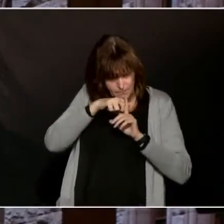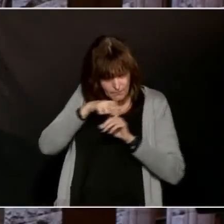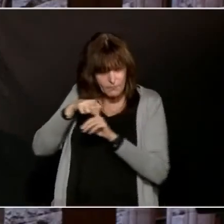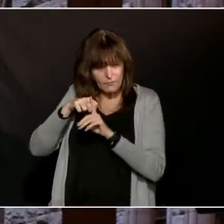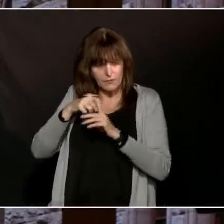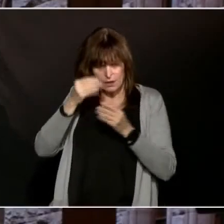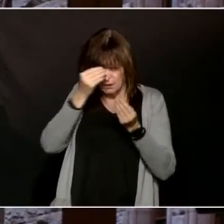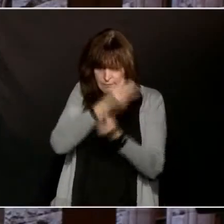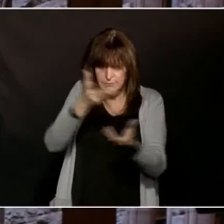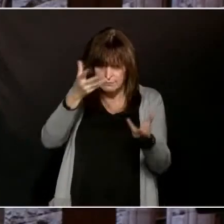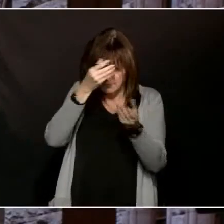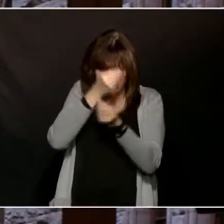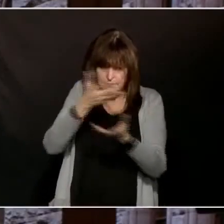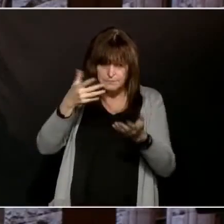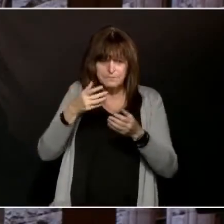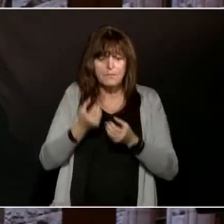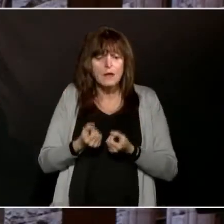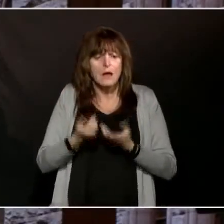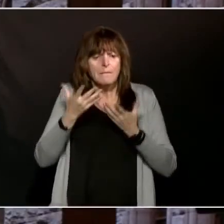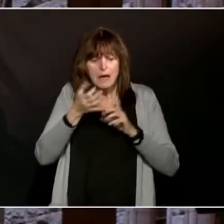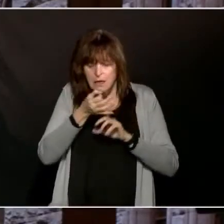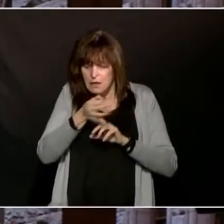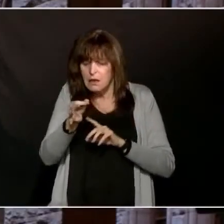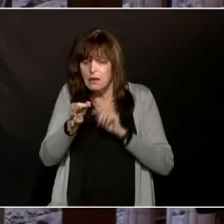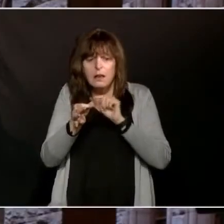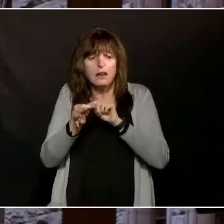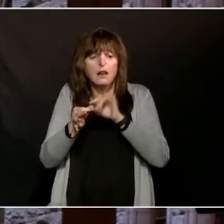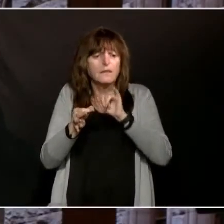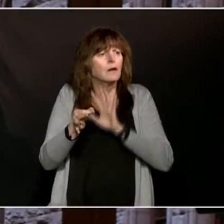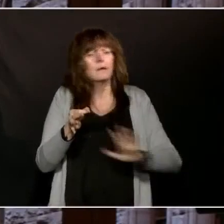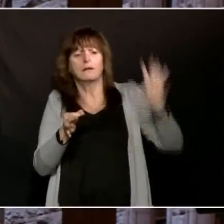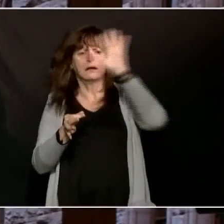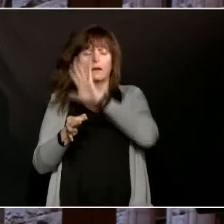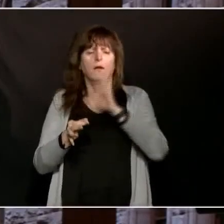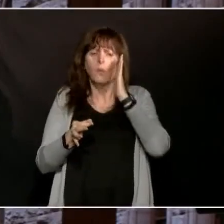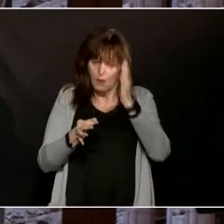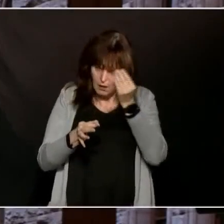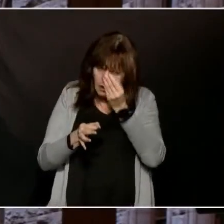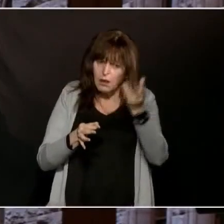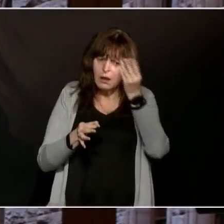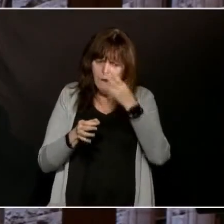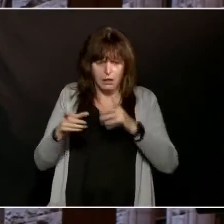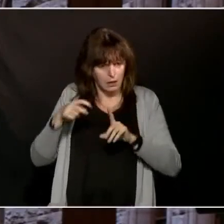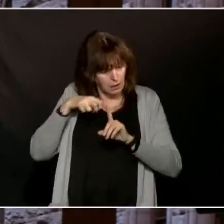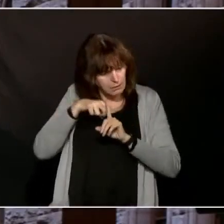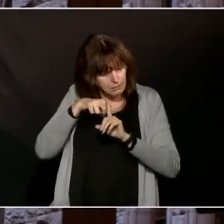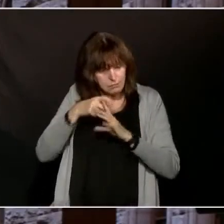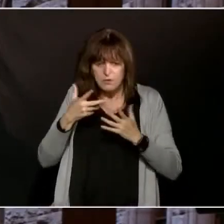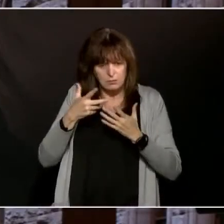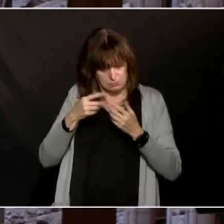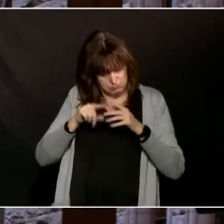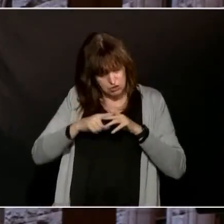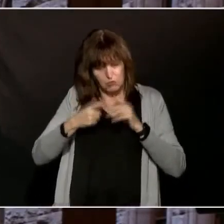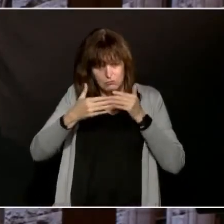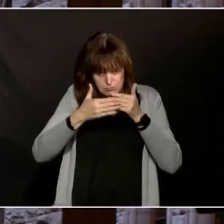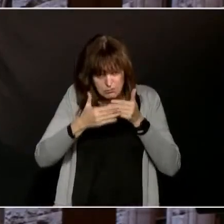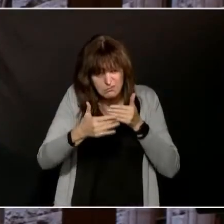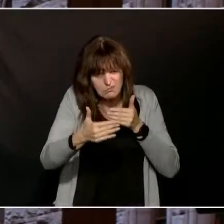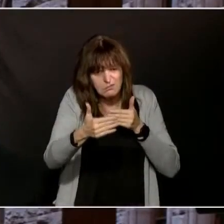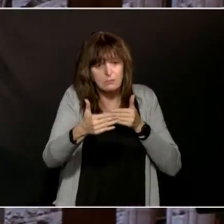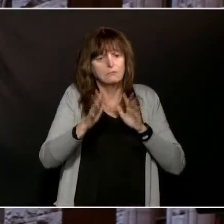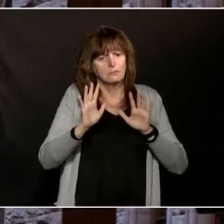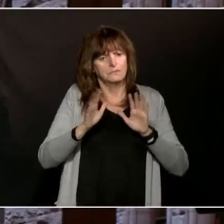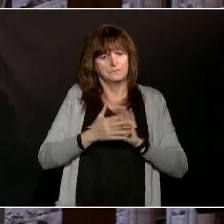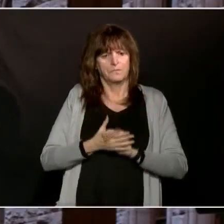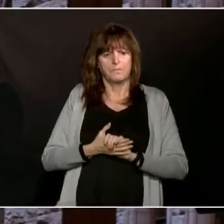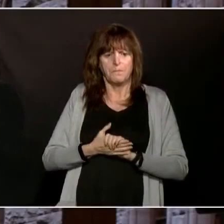daily reporting, and we might assimilate that into our data and our reporting methods on a go-forward basis. So this is a tool, and